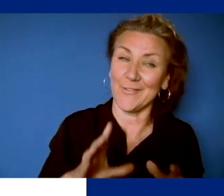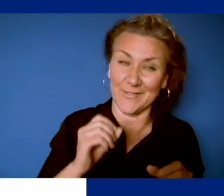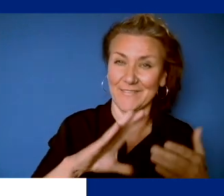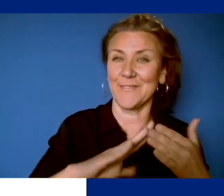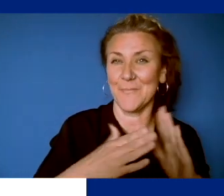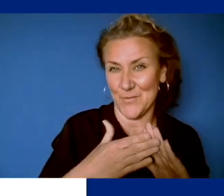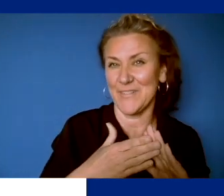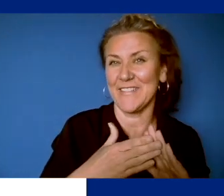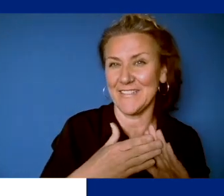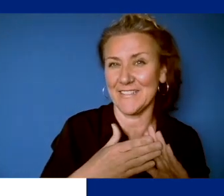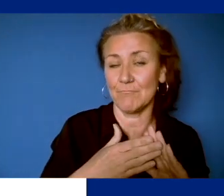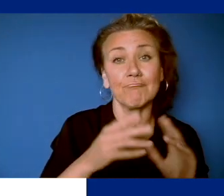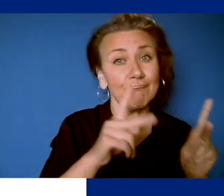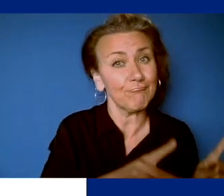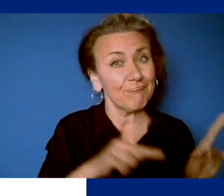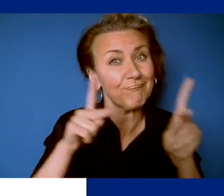communities.